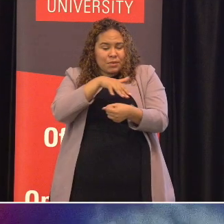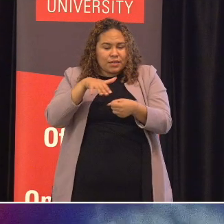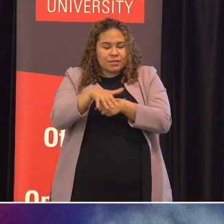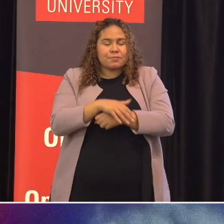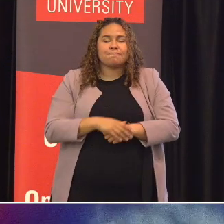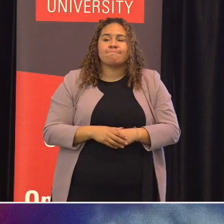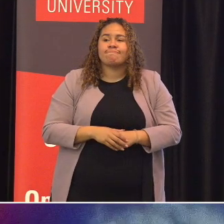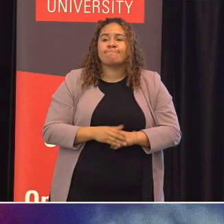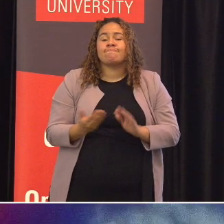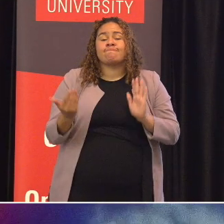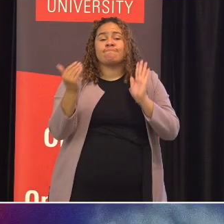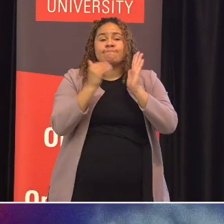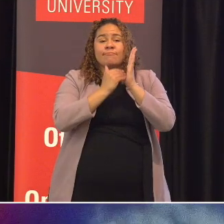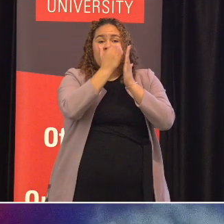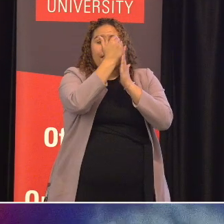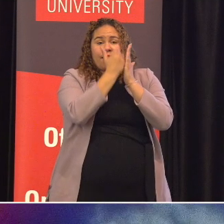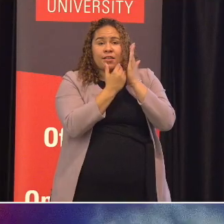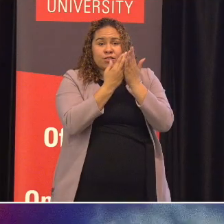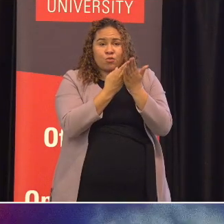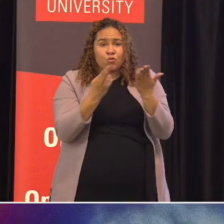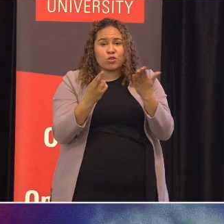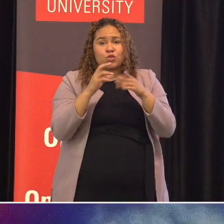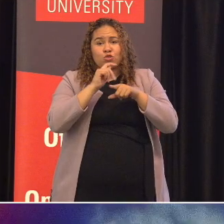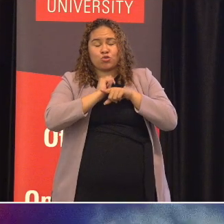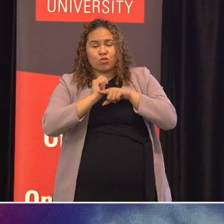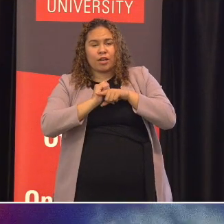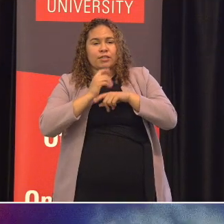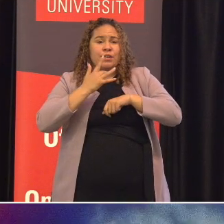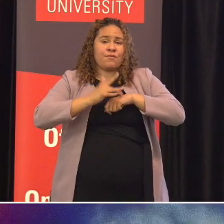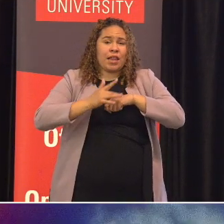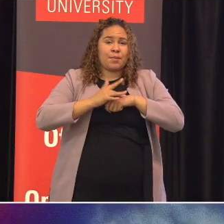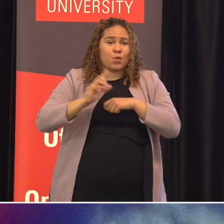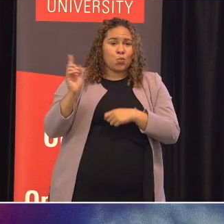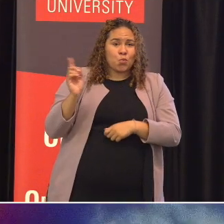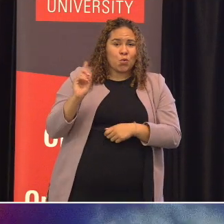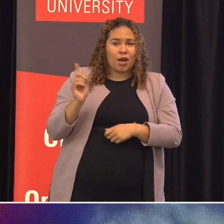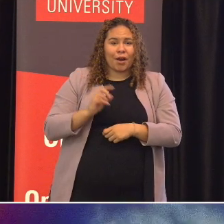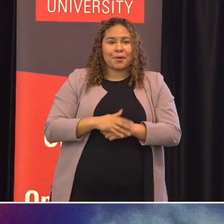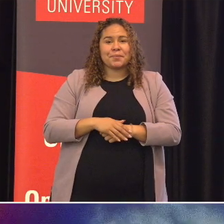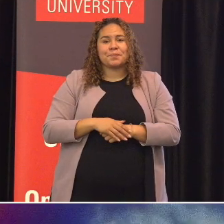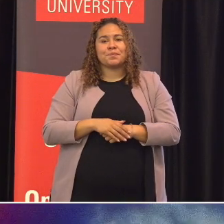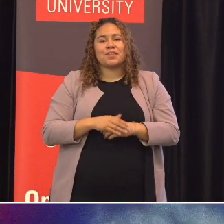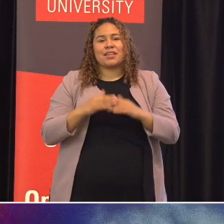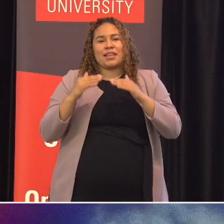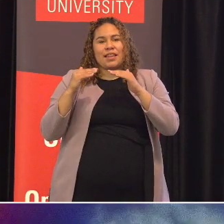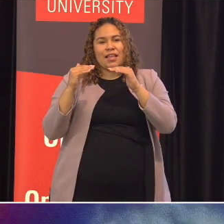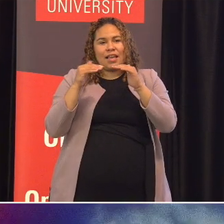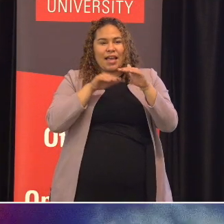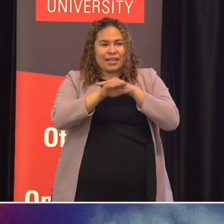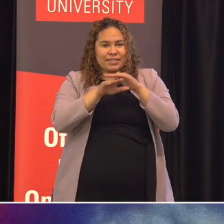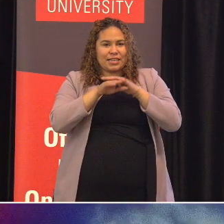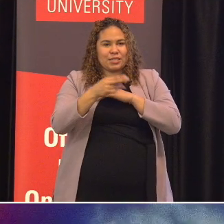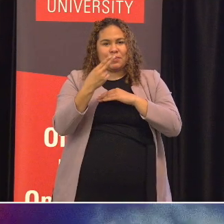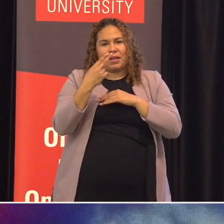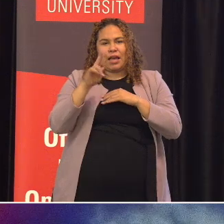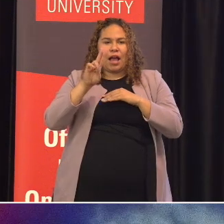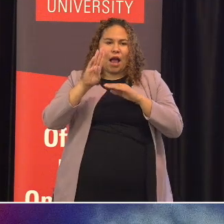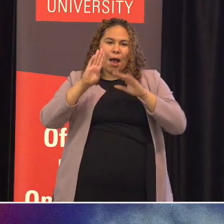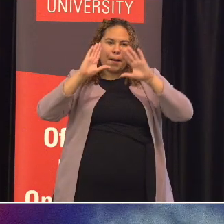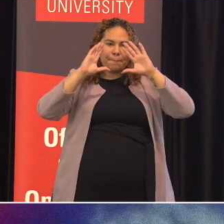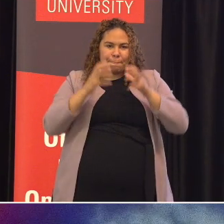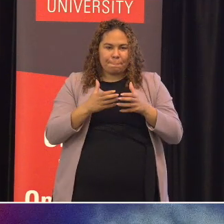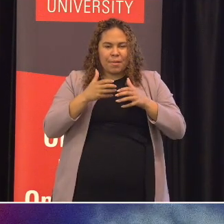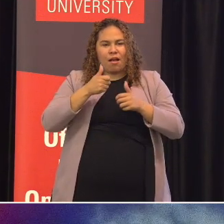Again, that list of resources and trainings available on the Accessibility Hub under Digital Accessibility.